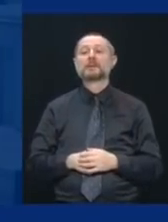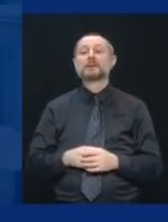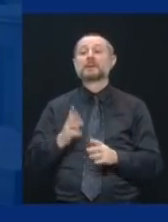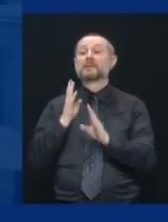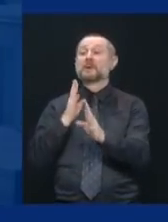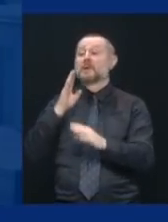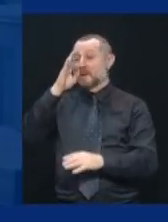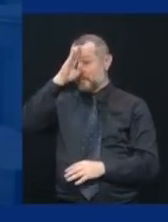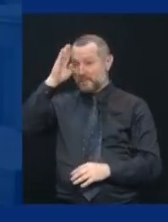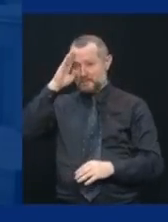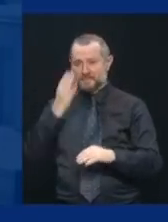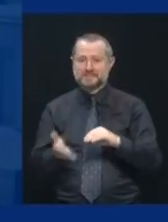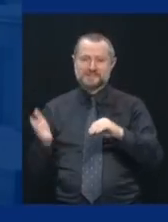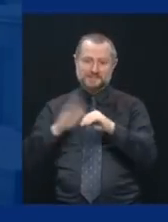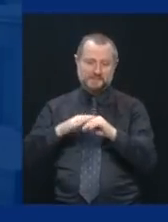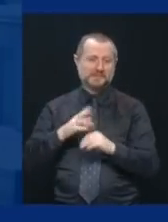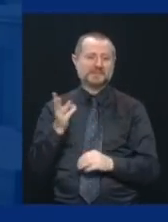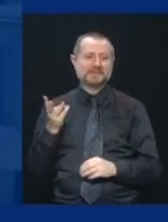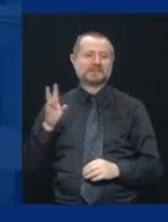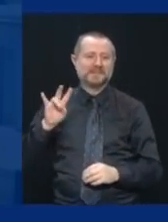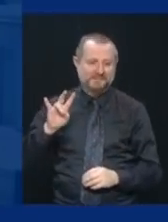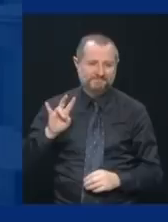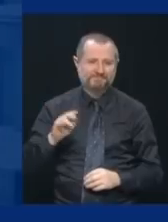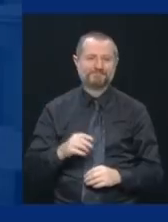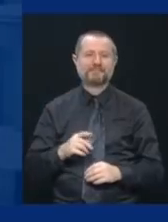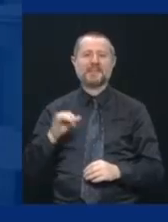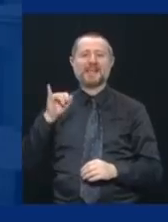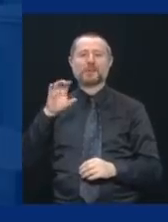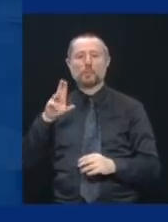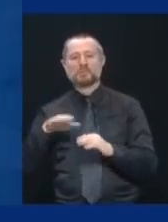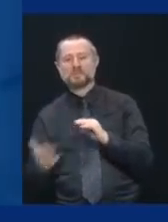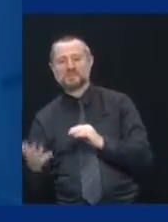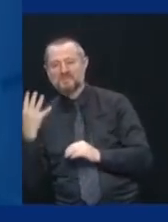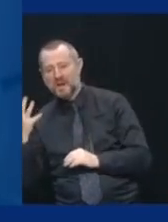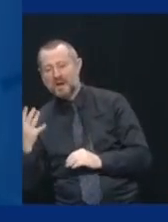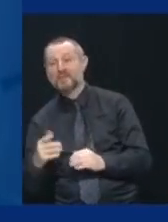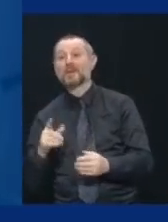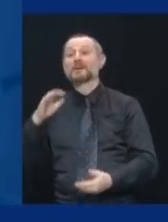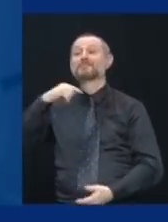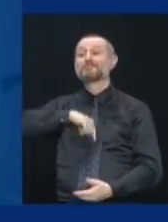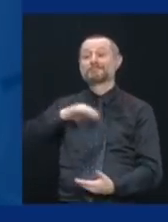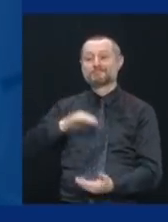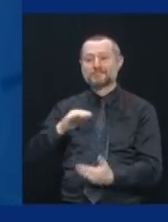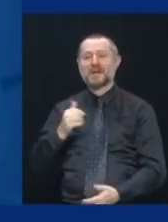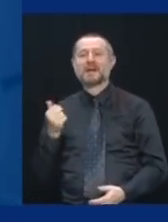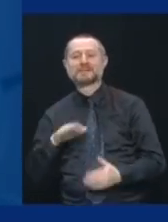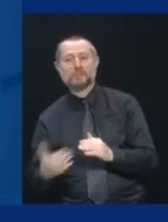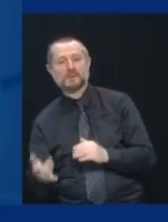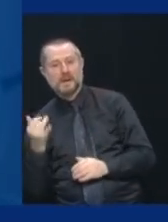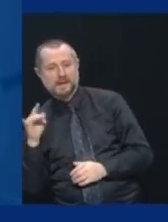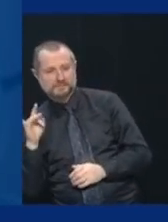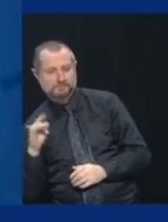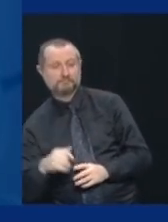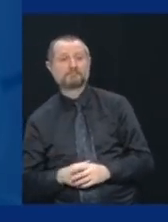Hospitalizations plus 67. ICU down 5. Intubations down 18.